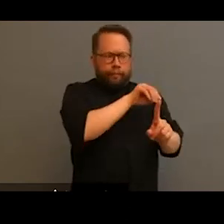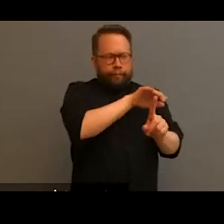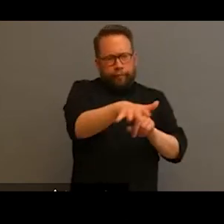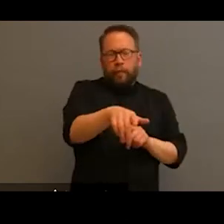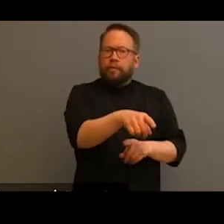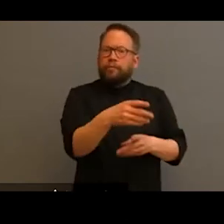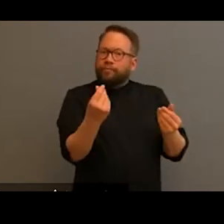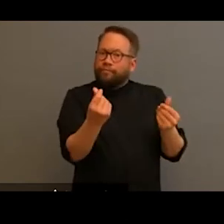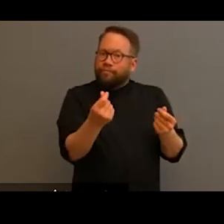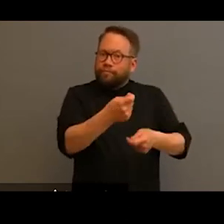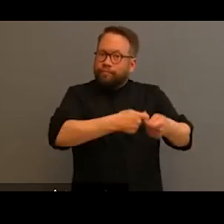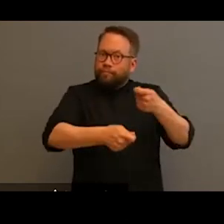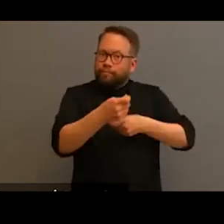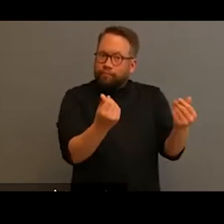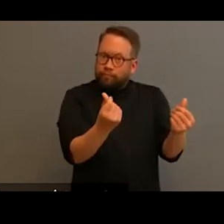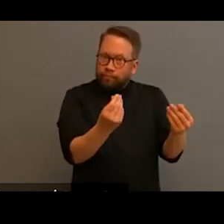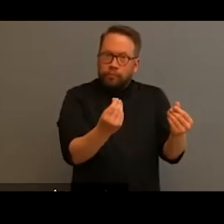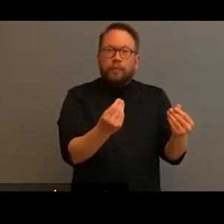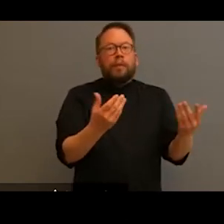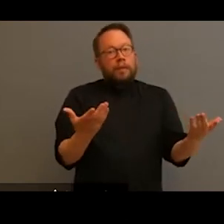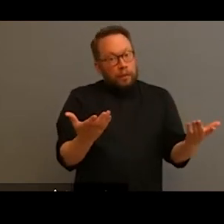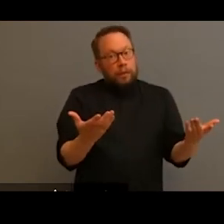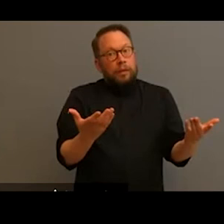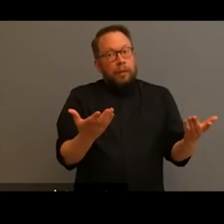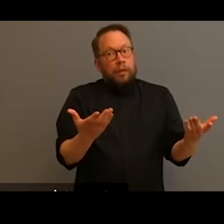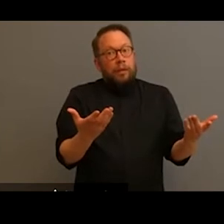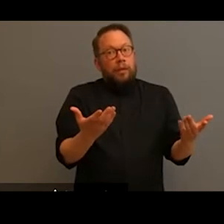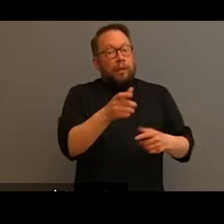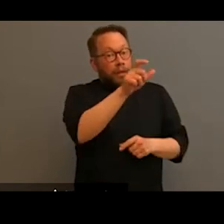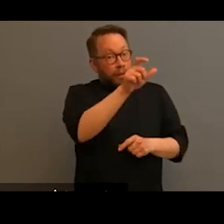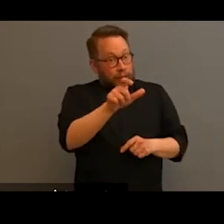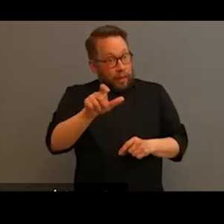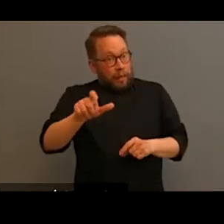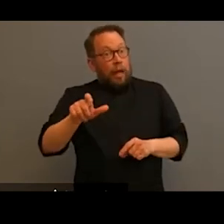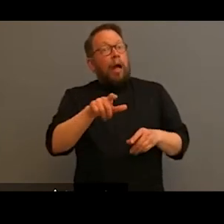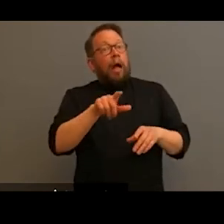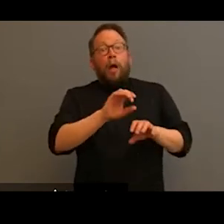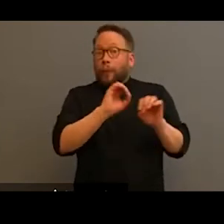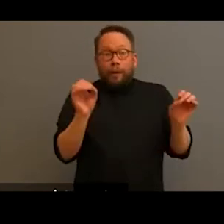But unfortunately, this is not the case for people that have a disability.